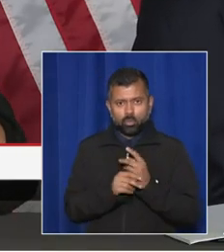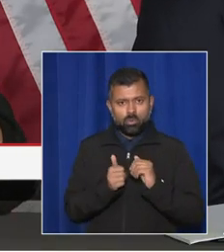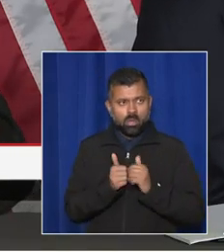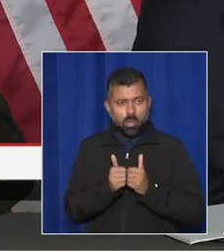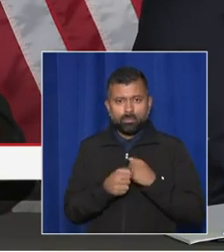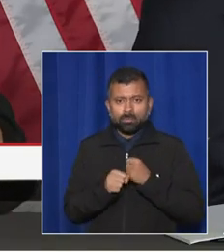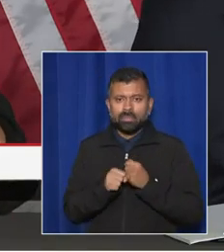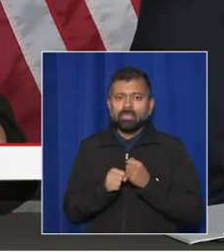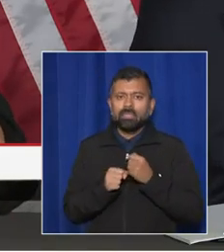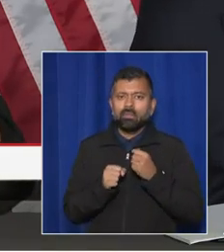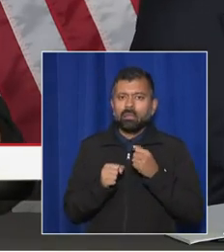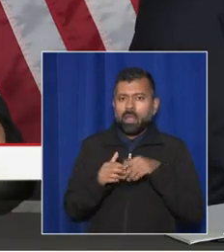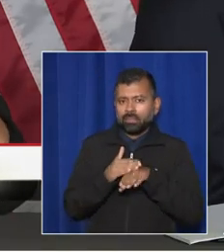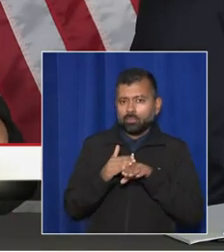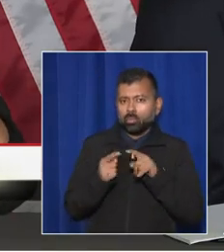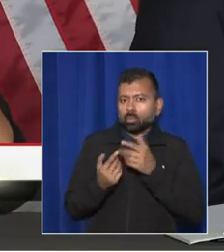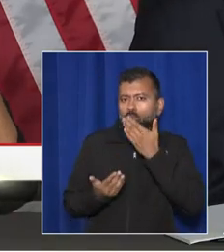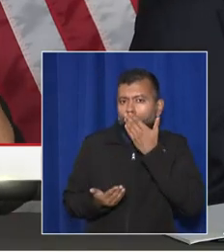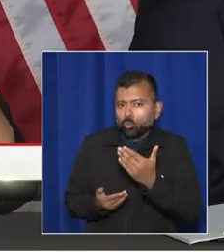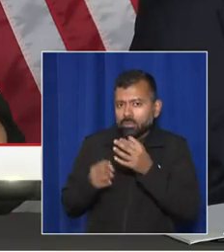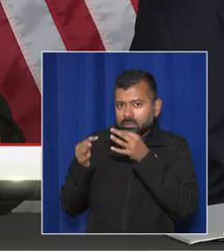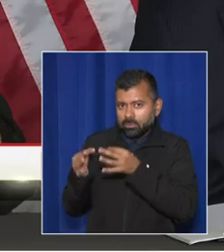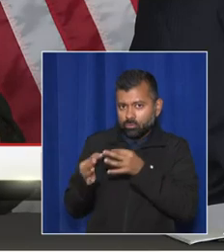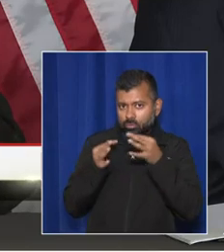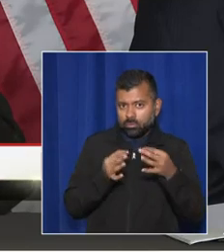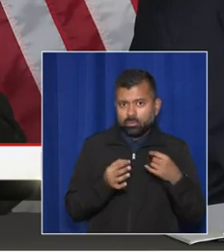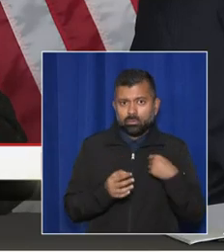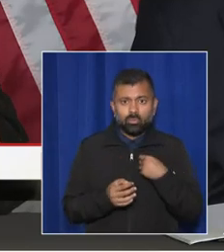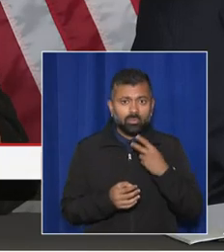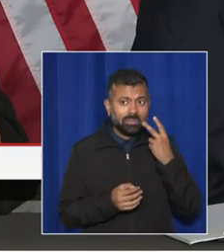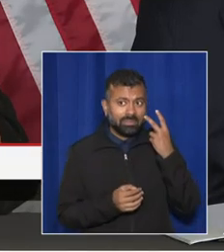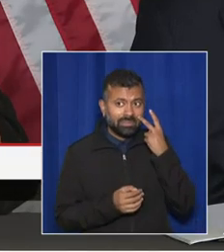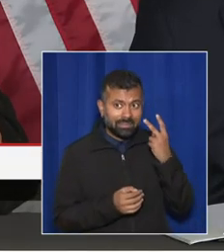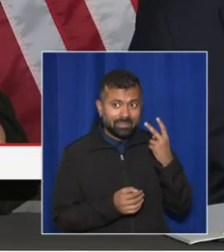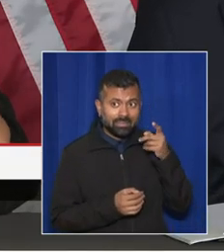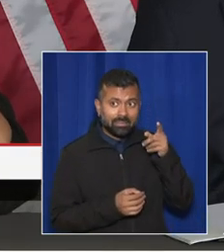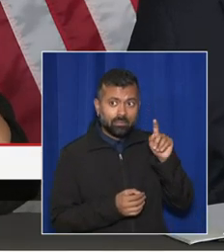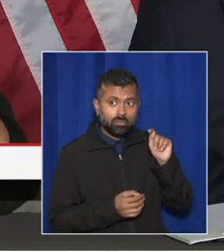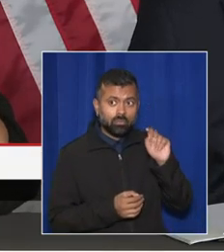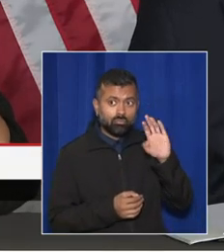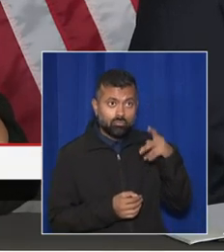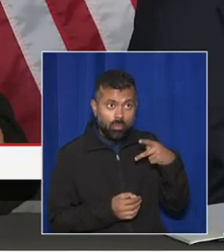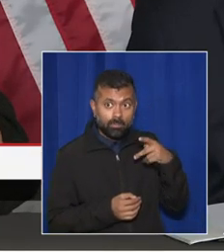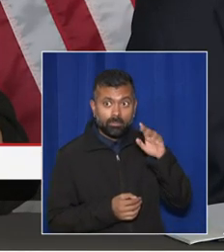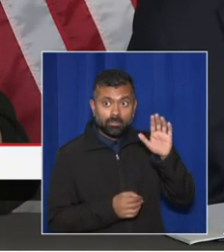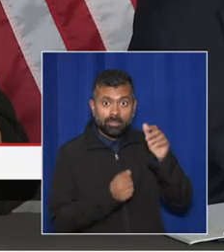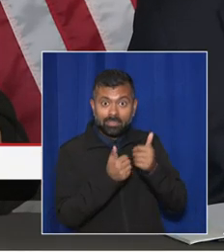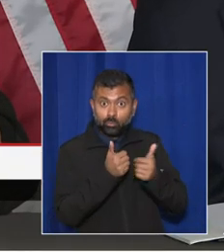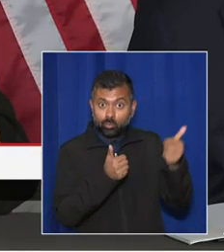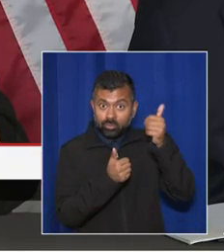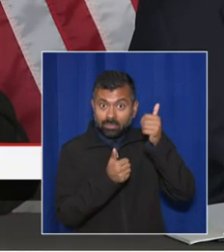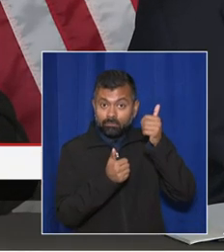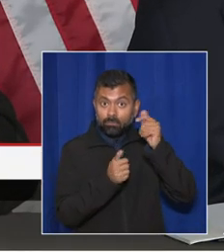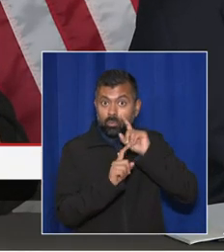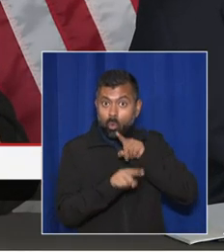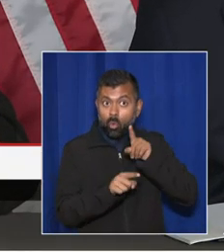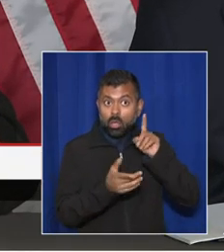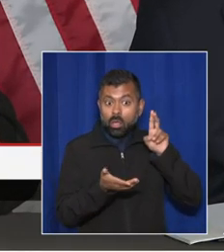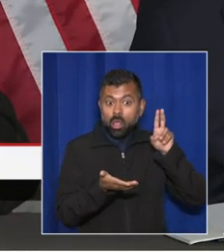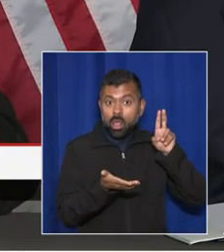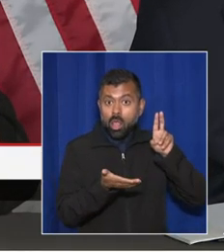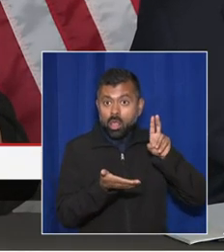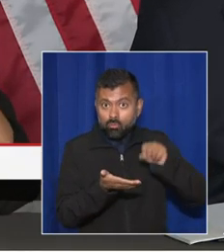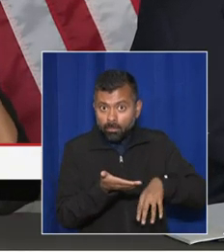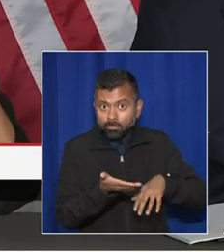on decisions, some mistakes made, which, you know, people say they expect, but let's slow this process